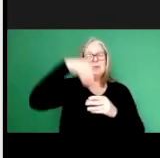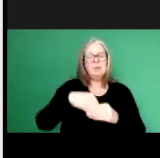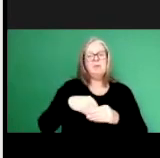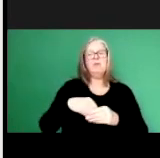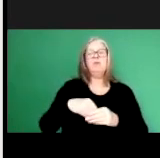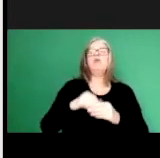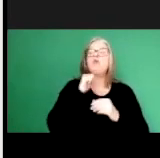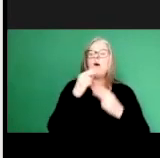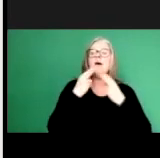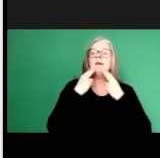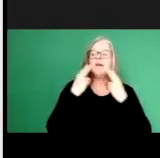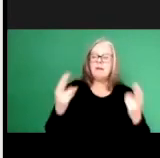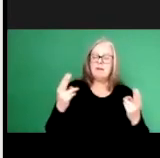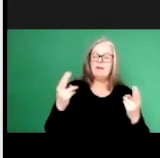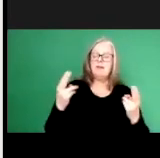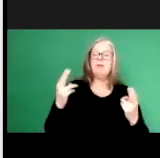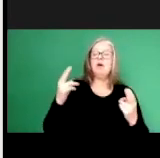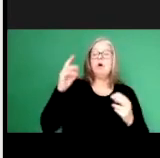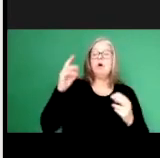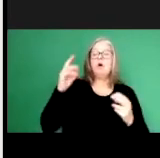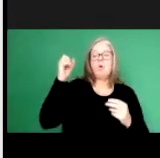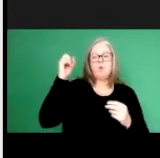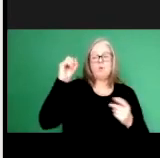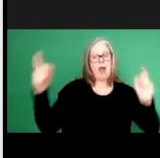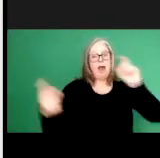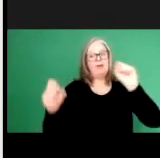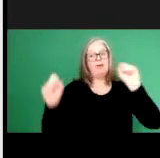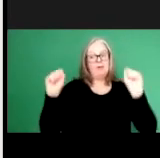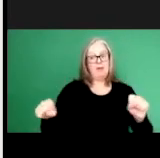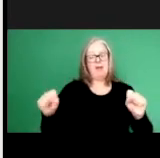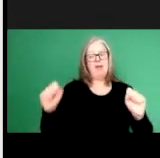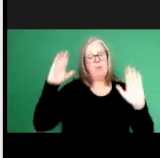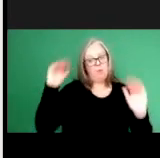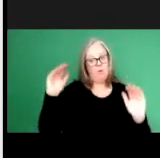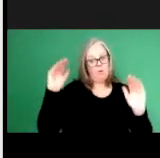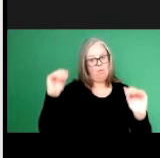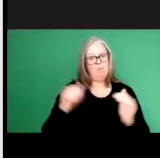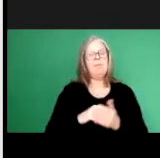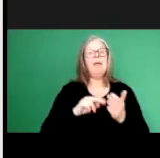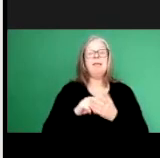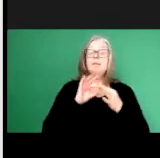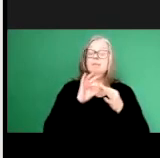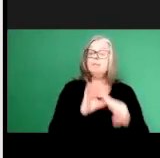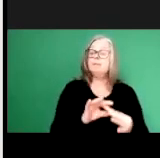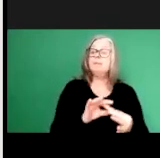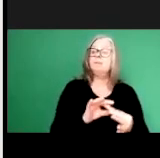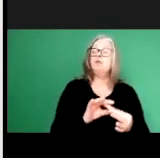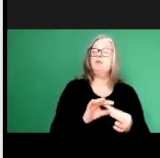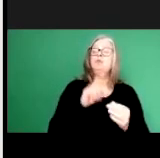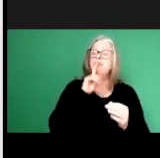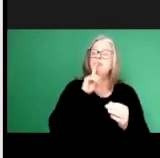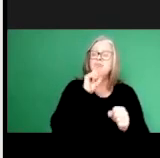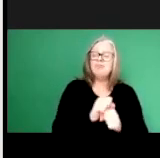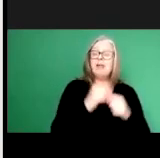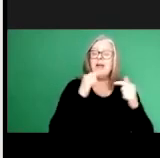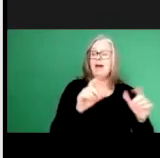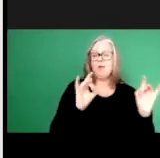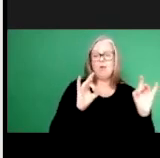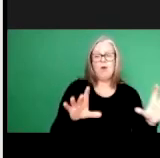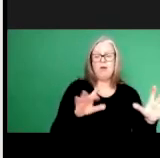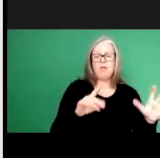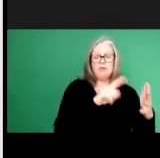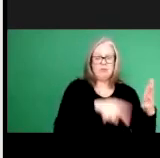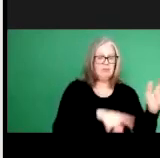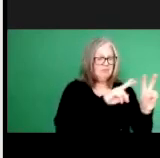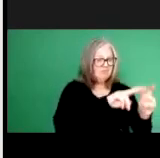because it's grounded in lived experience and intergenerational trauma and violence. Um, it's radical because the politics refuse